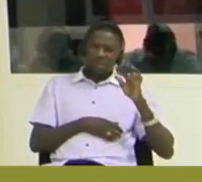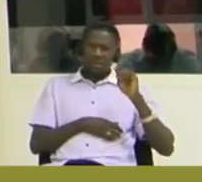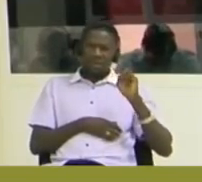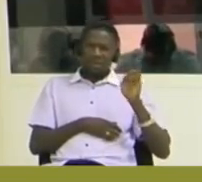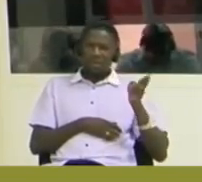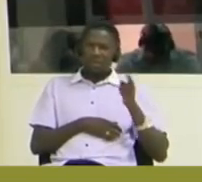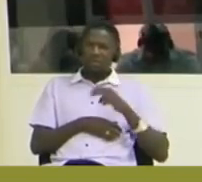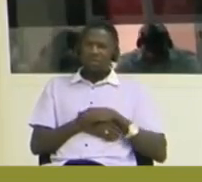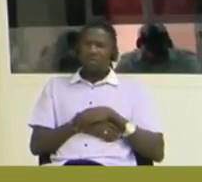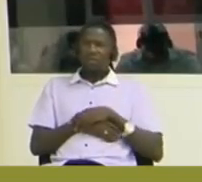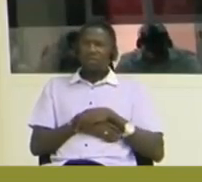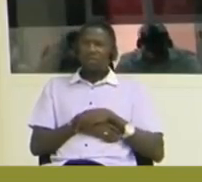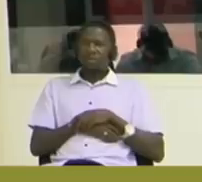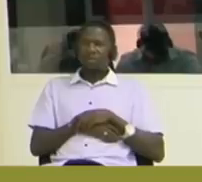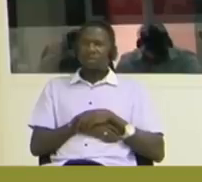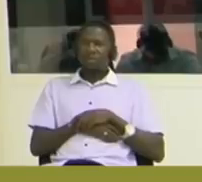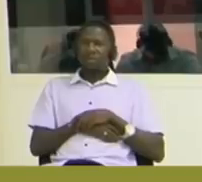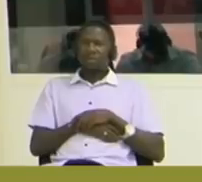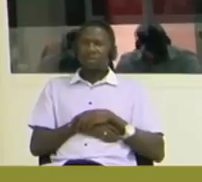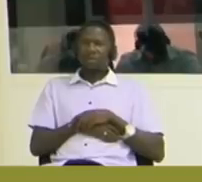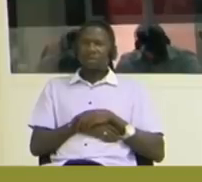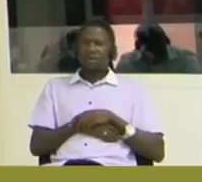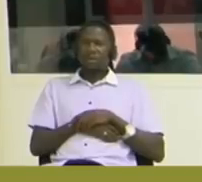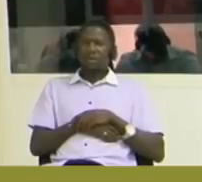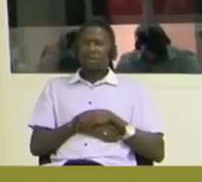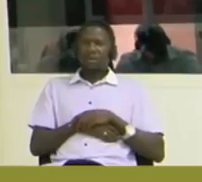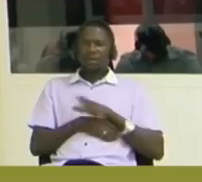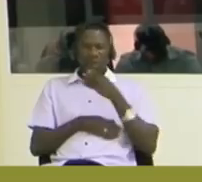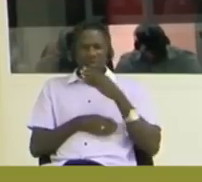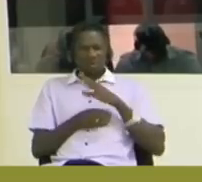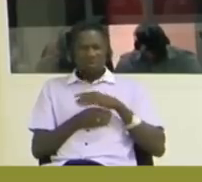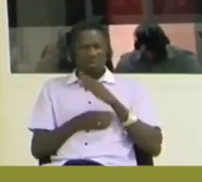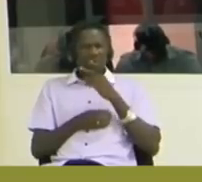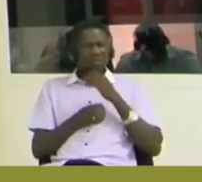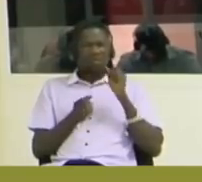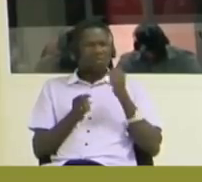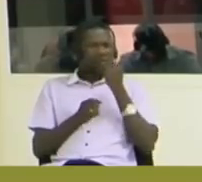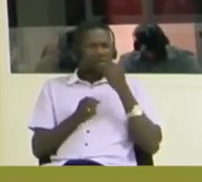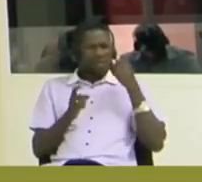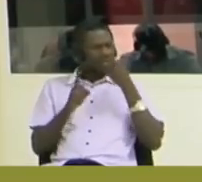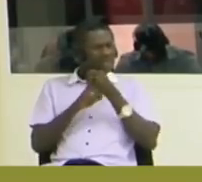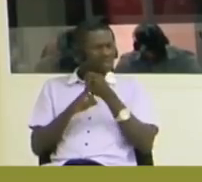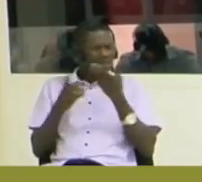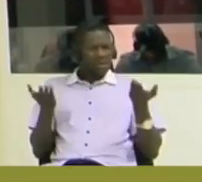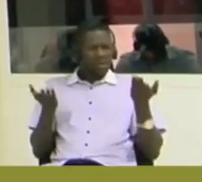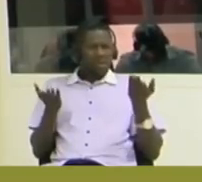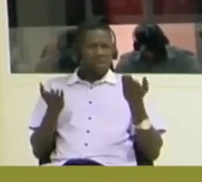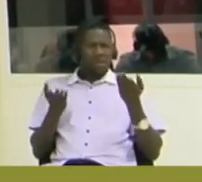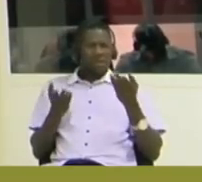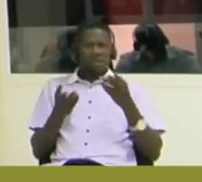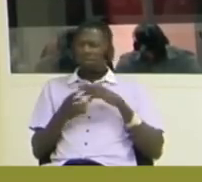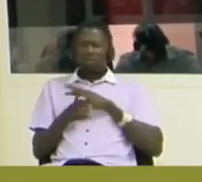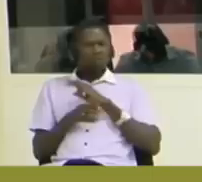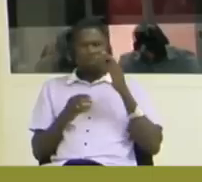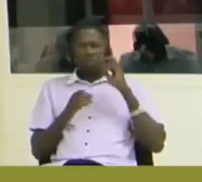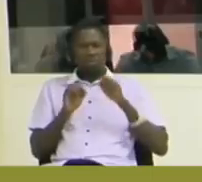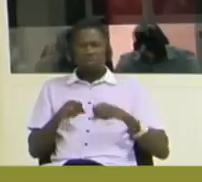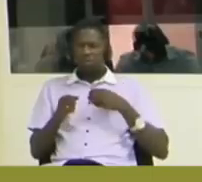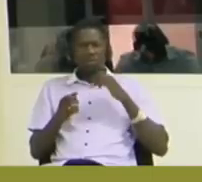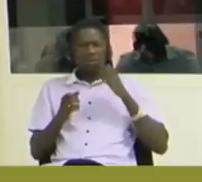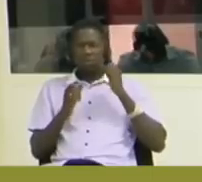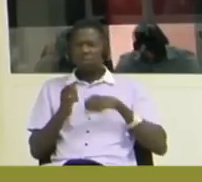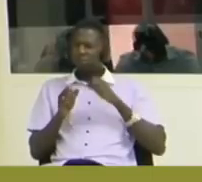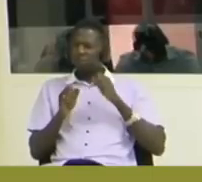me, that is your choice. Wouldn't that be preposterous? Wouldn't that be so outrageous that it would be beyond belief? How